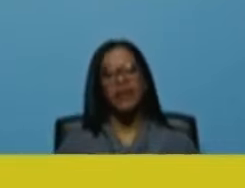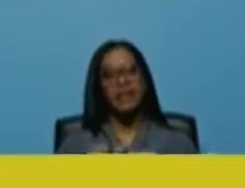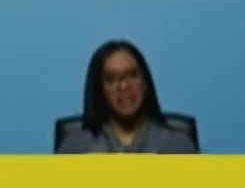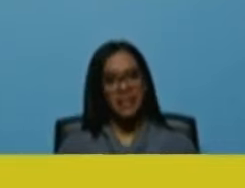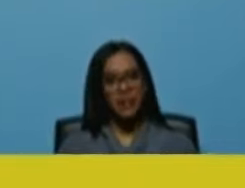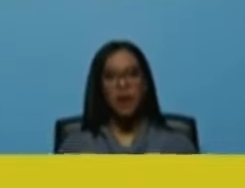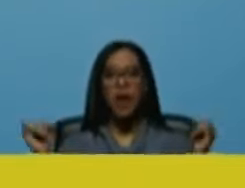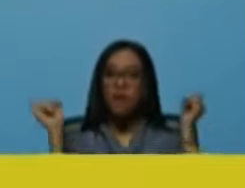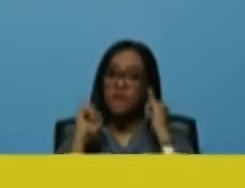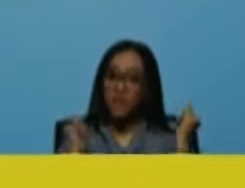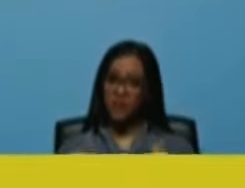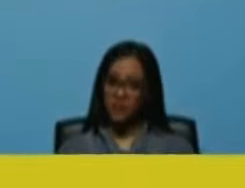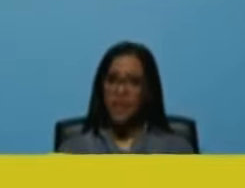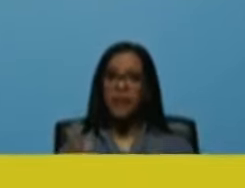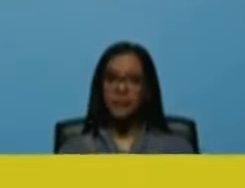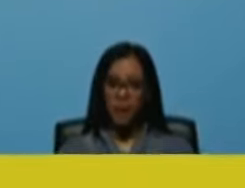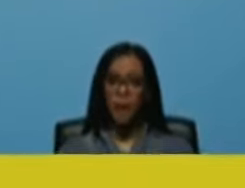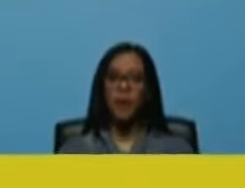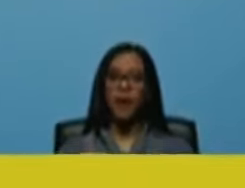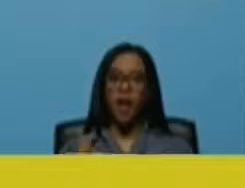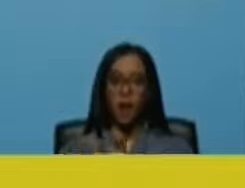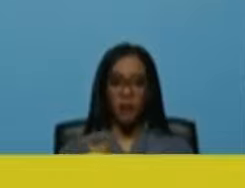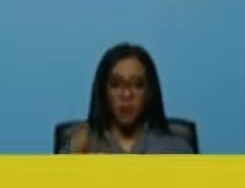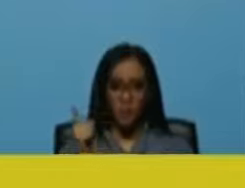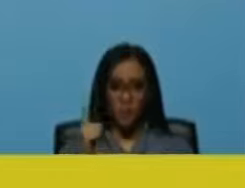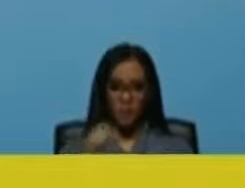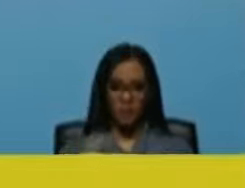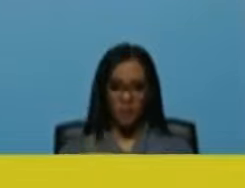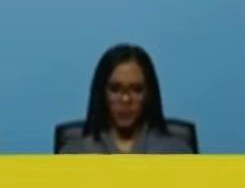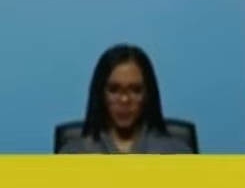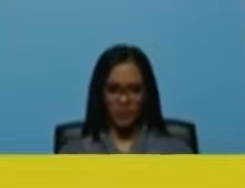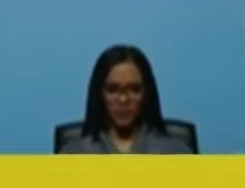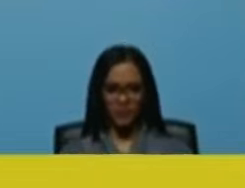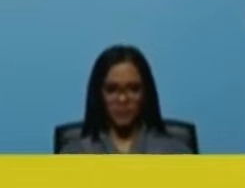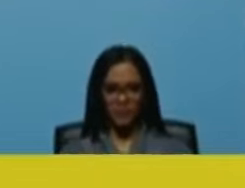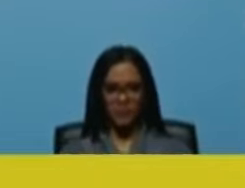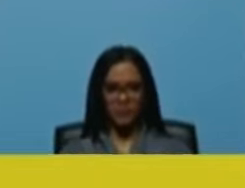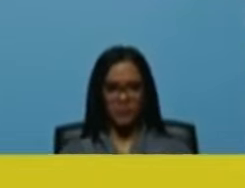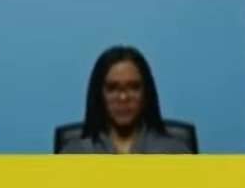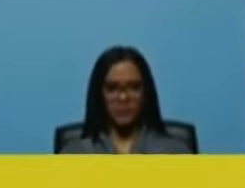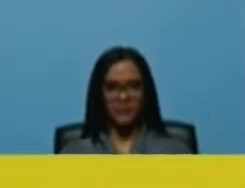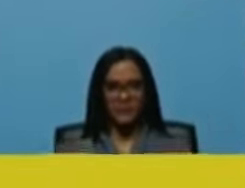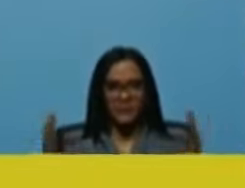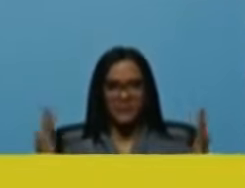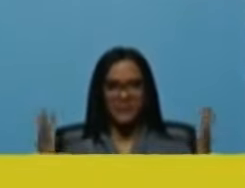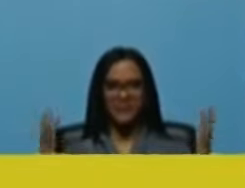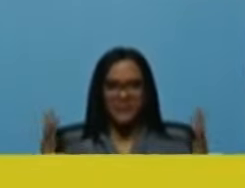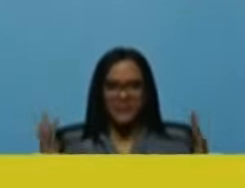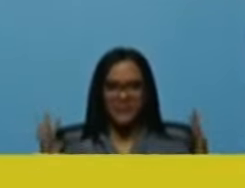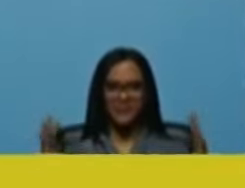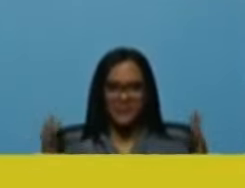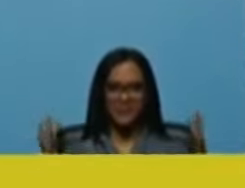have the happiness that we are in August, a month of holidays. Well,